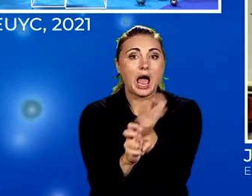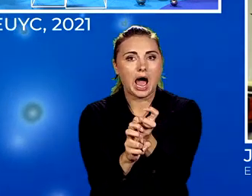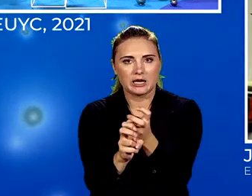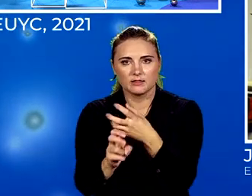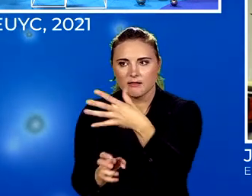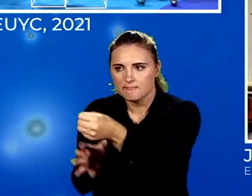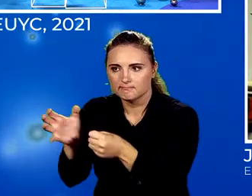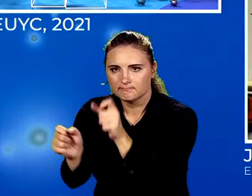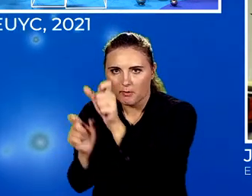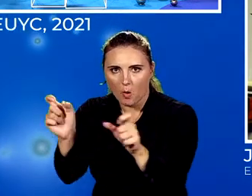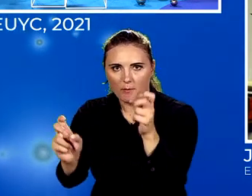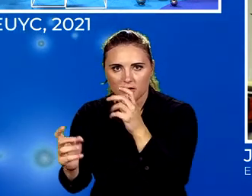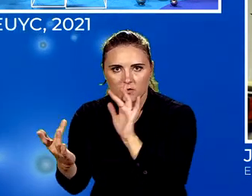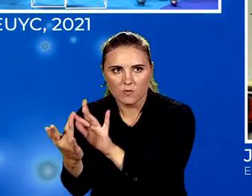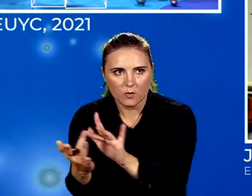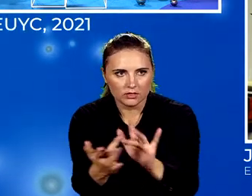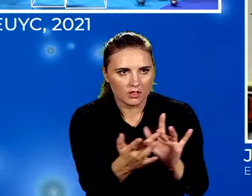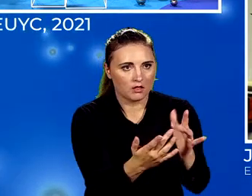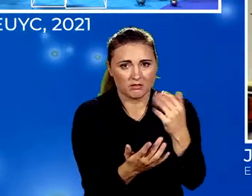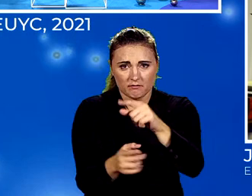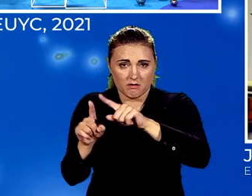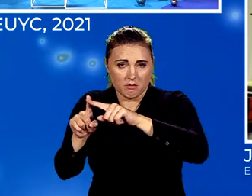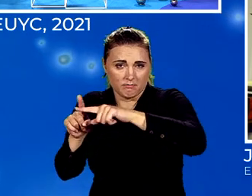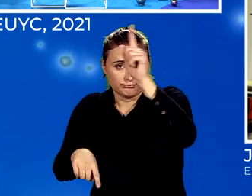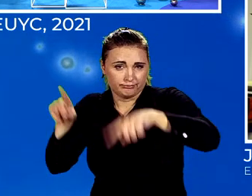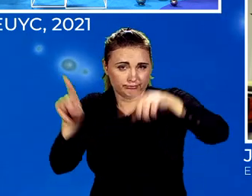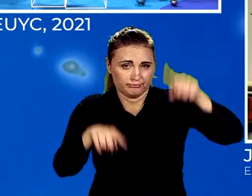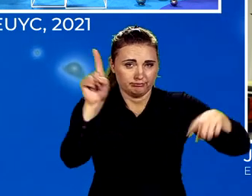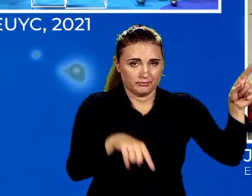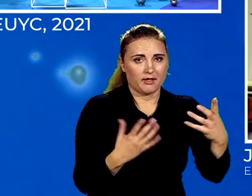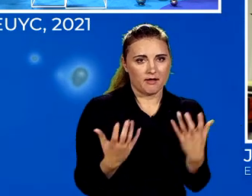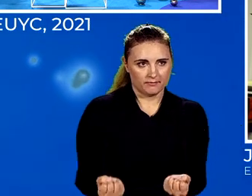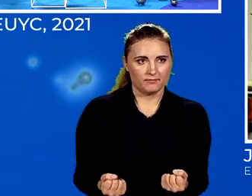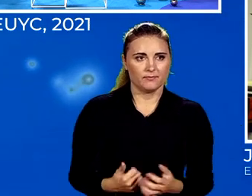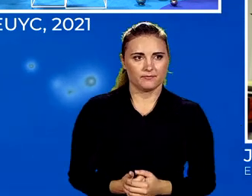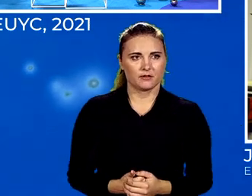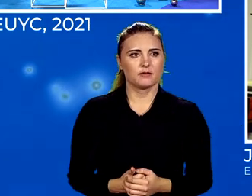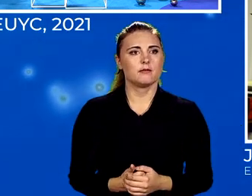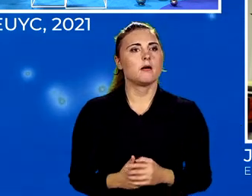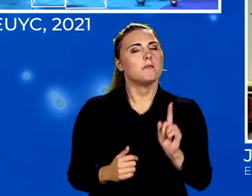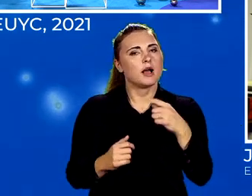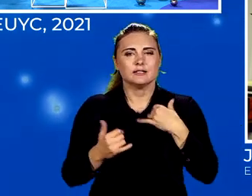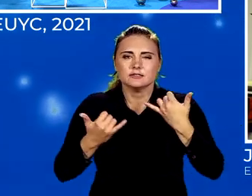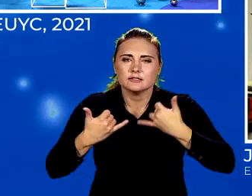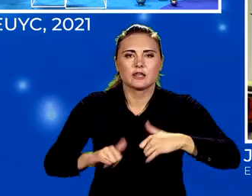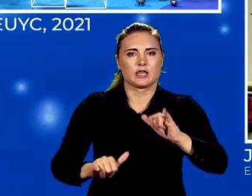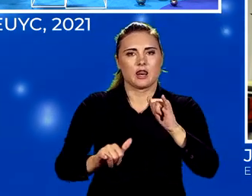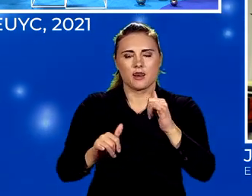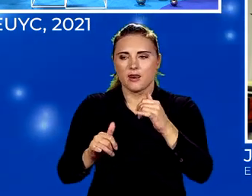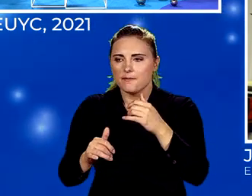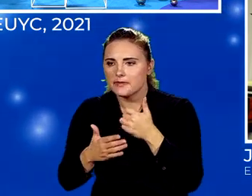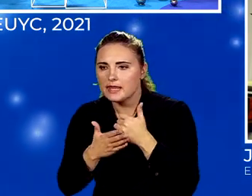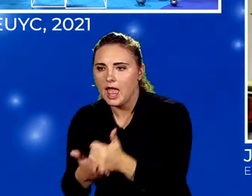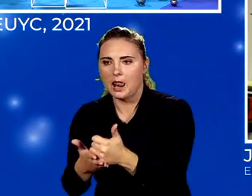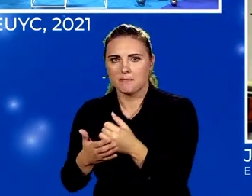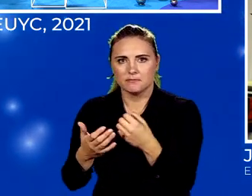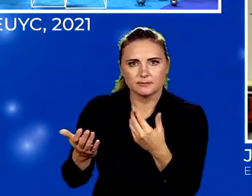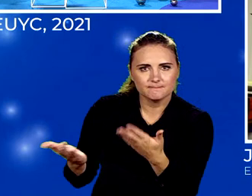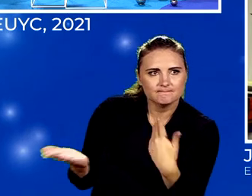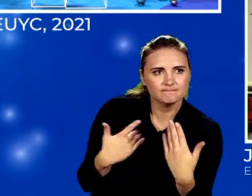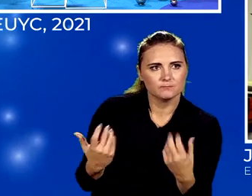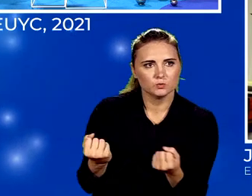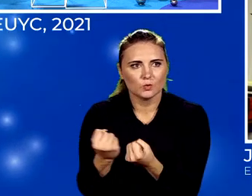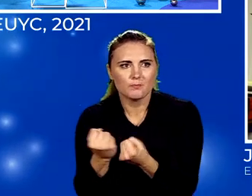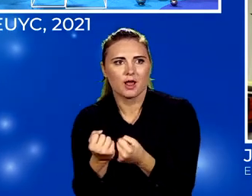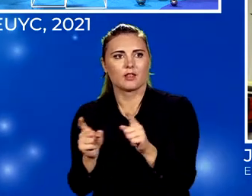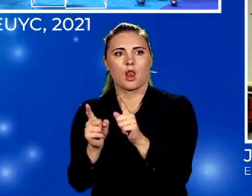with a diverse background. And we're doing this constantly, helped by youth organizations, helped by our research centers,